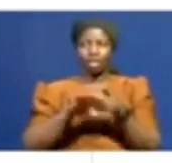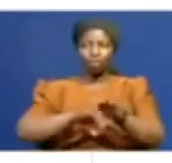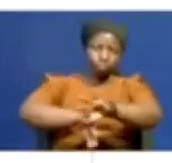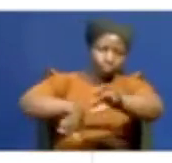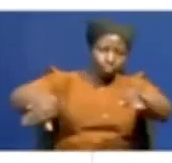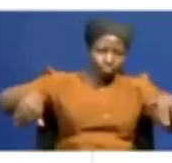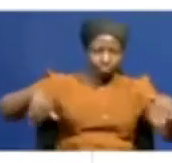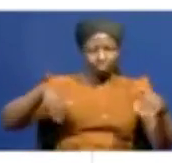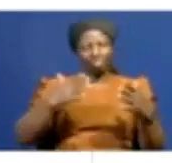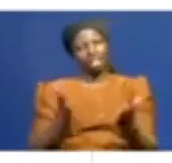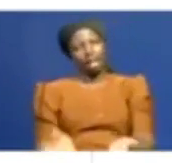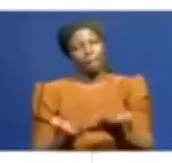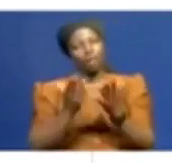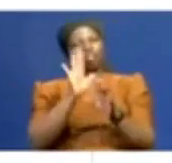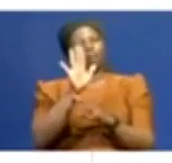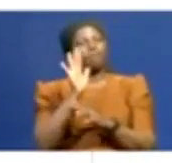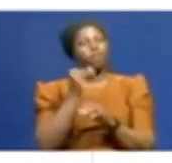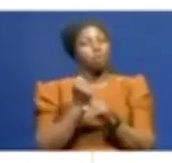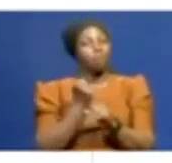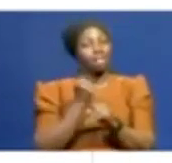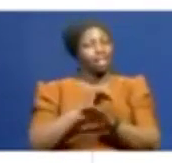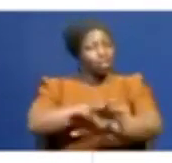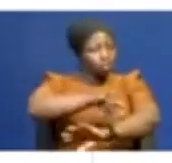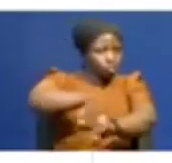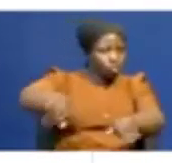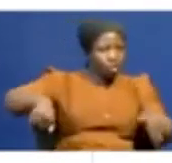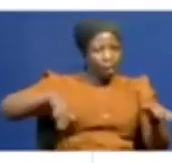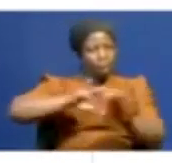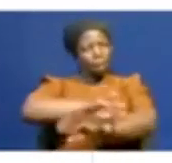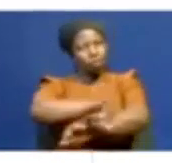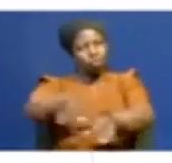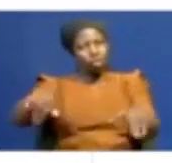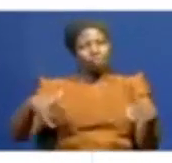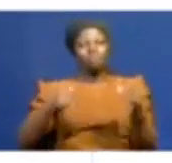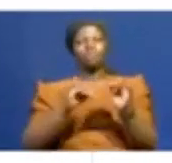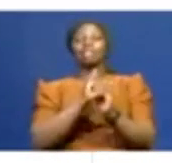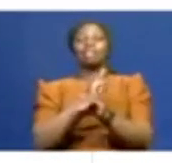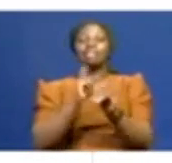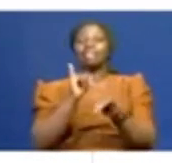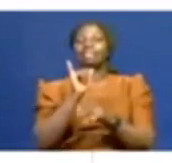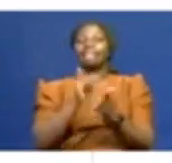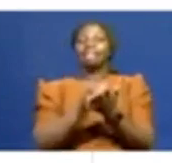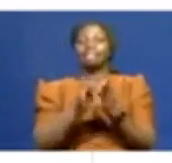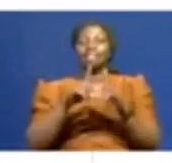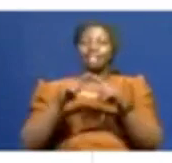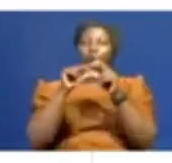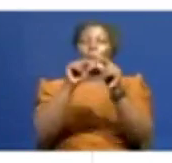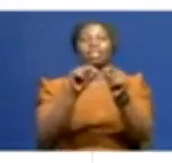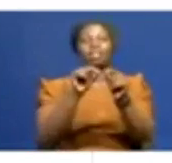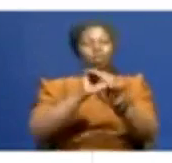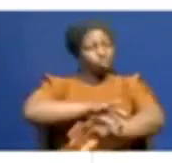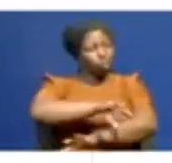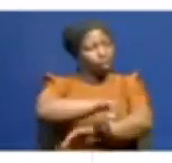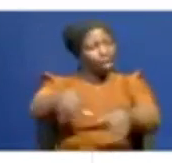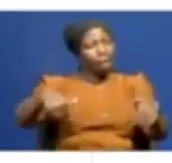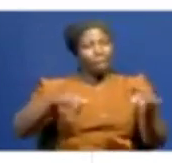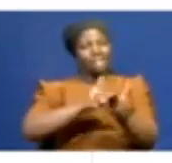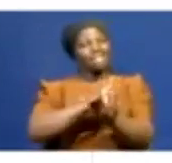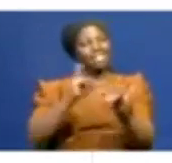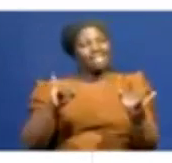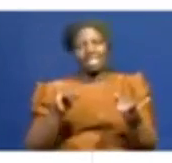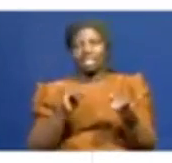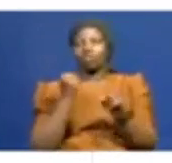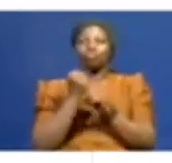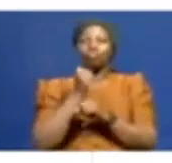timing wherever you are, and swim clean. That is the message we want to pass to you. Swim clean, do